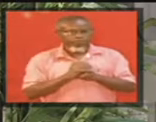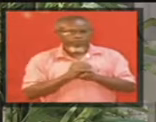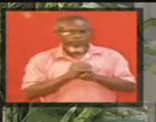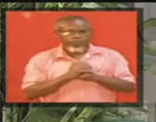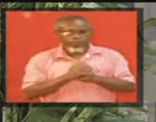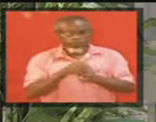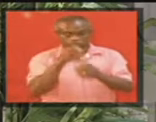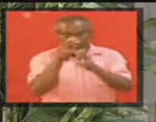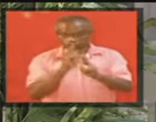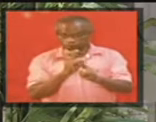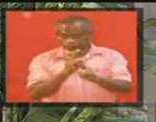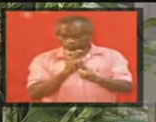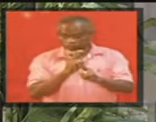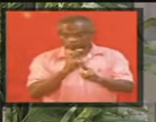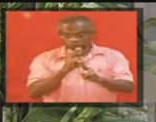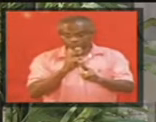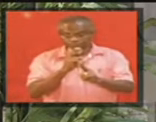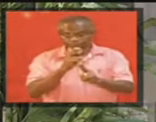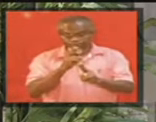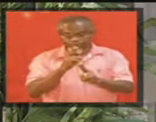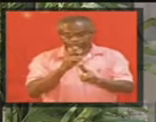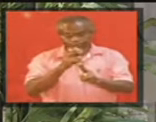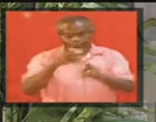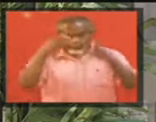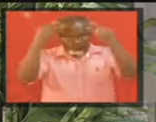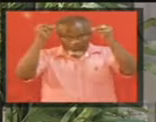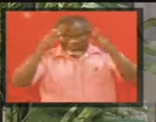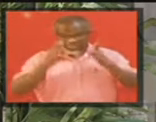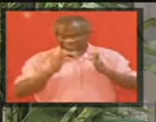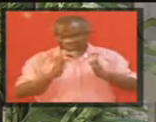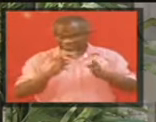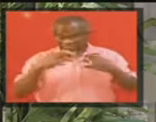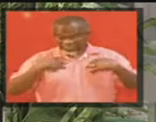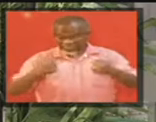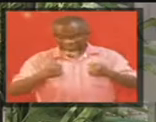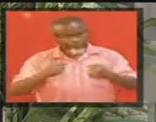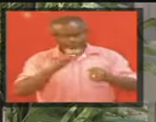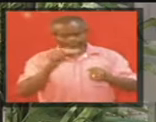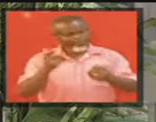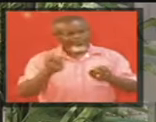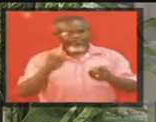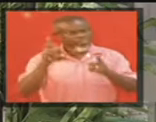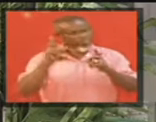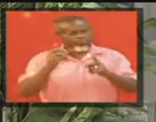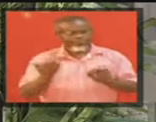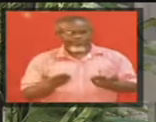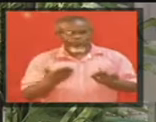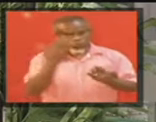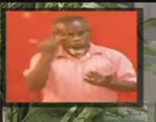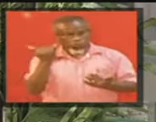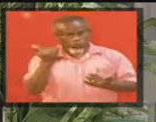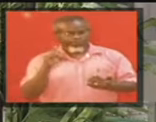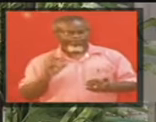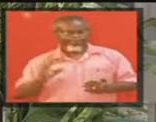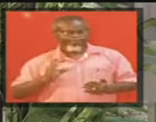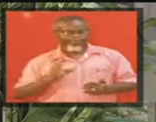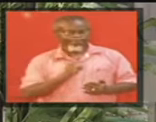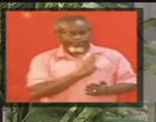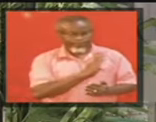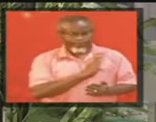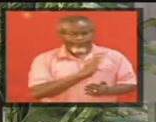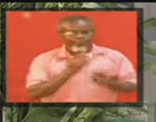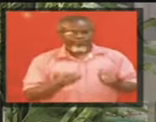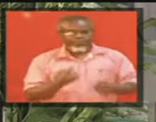of Health, was unable to be with us this morning as he had to attend Cabinet. And before we begin, I just want